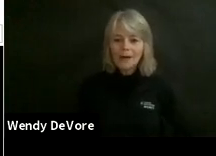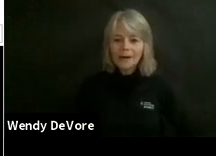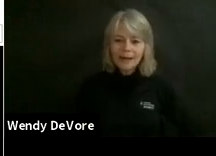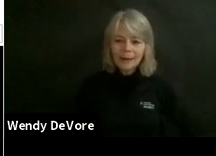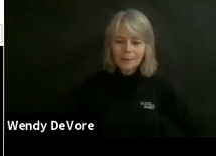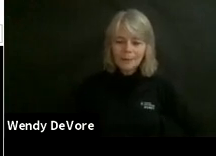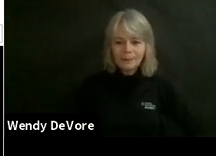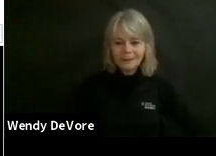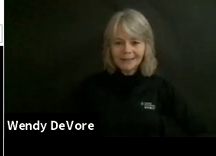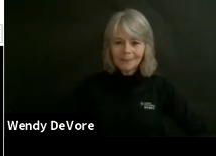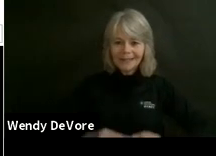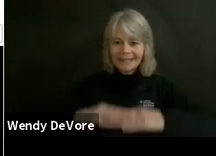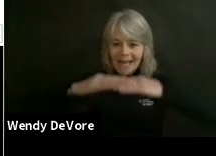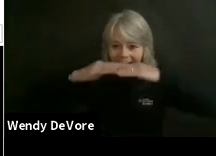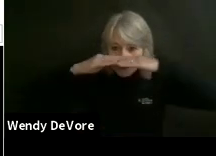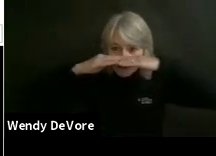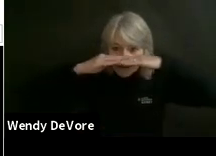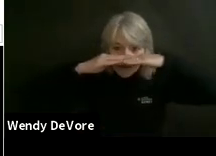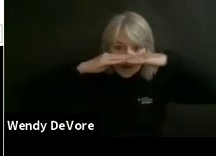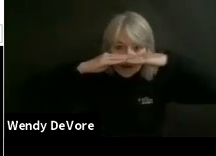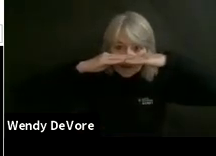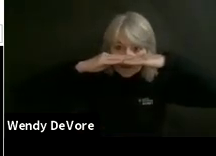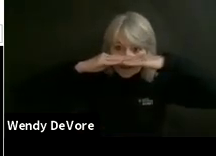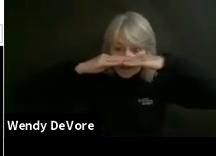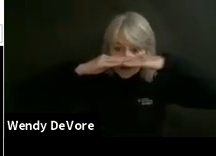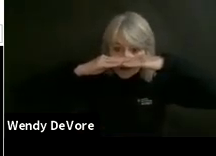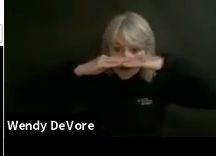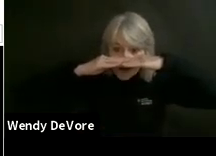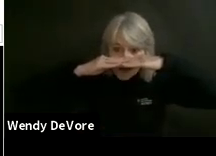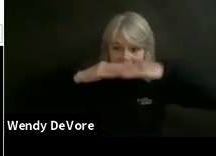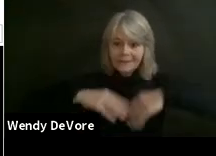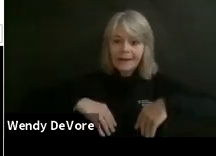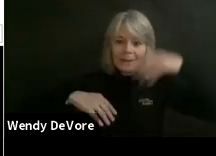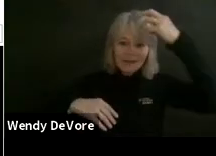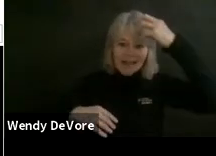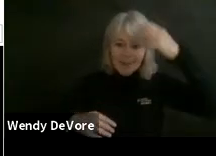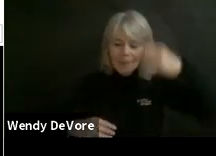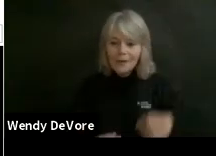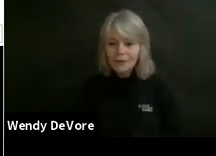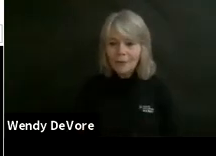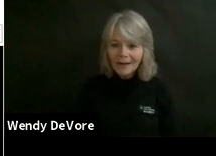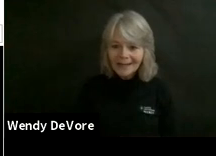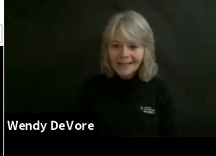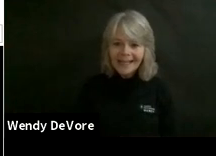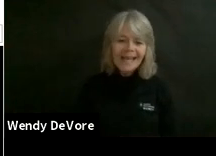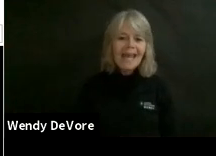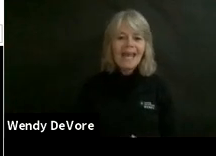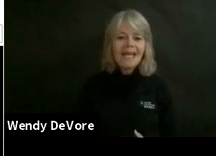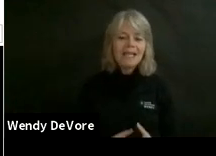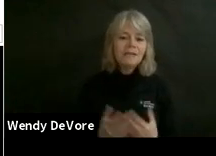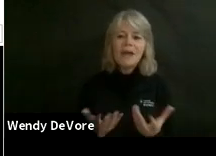where when a person comes online, all you see are their eyes, maybe the top of their forehead.